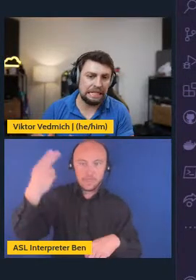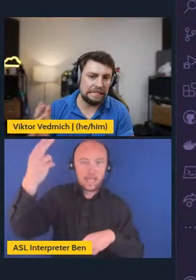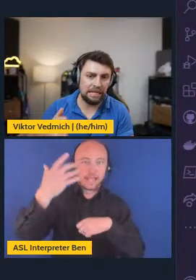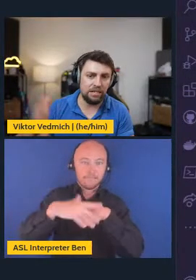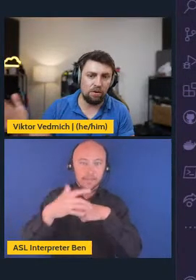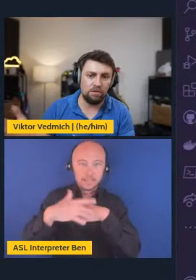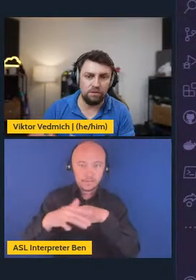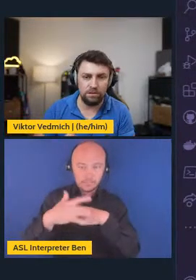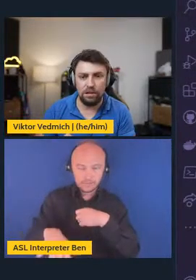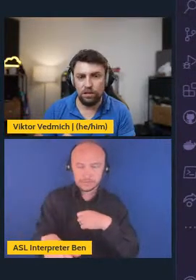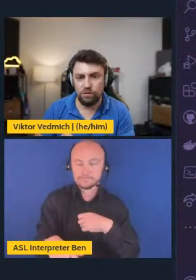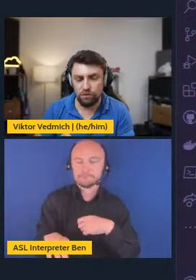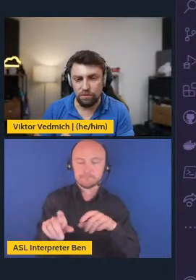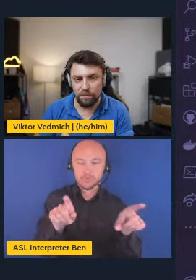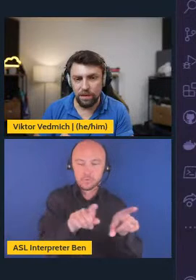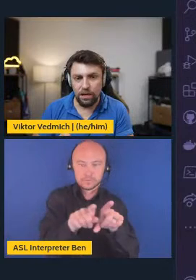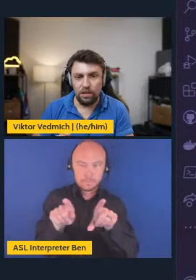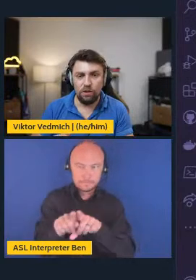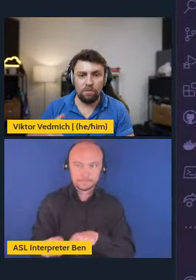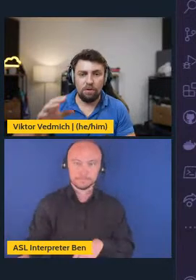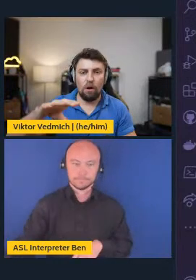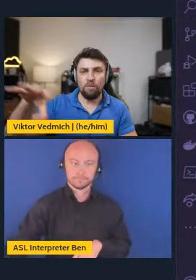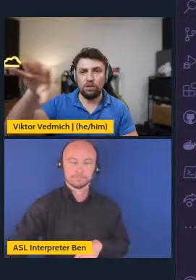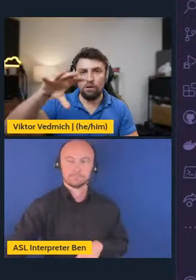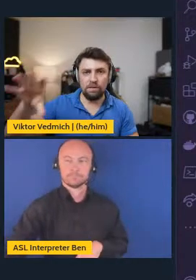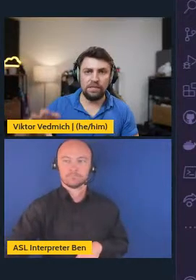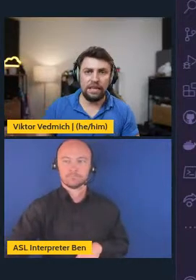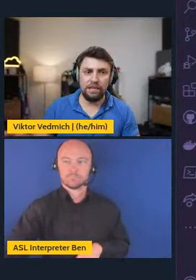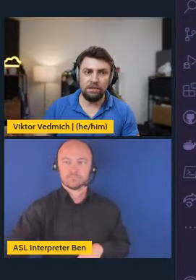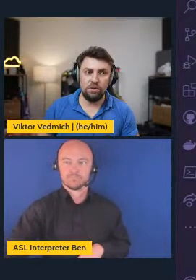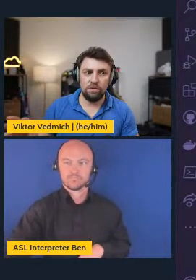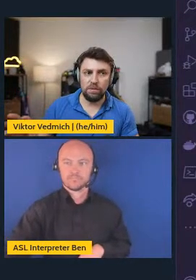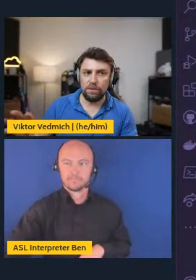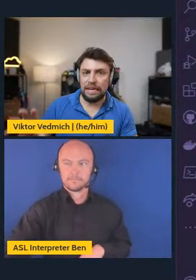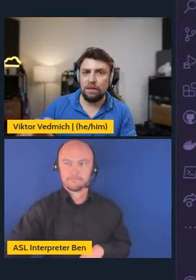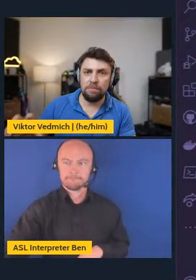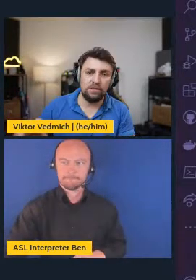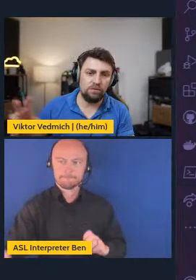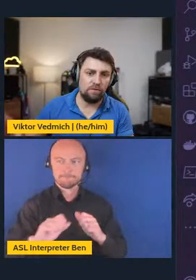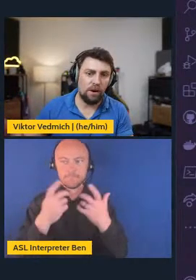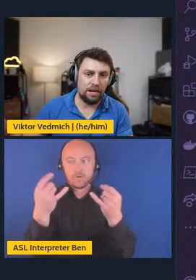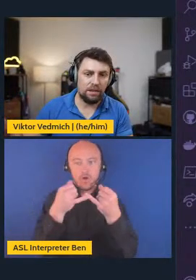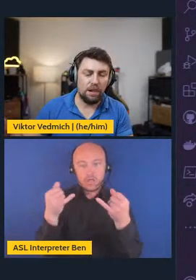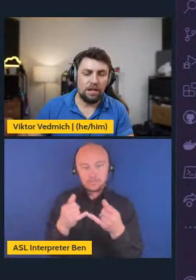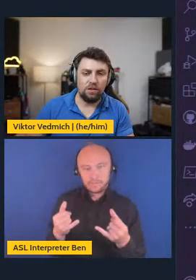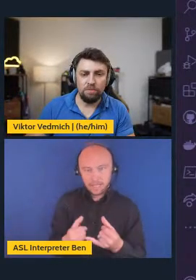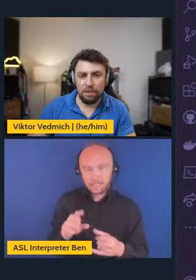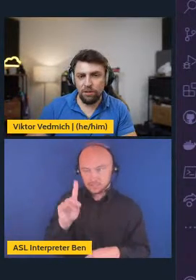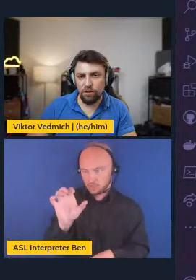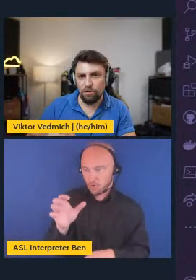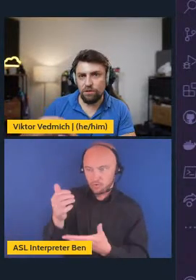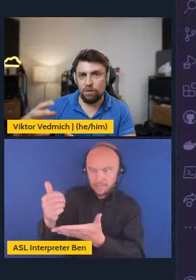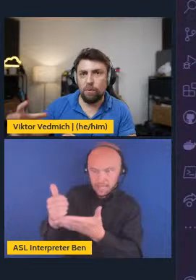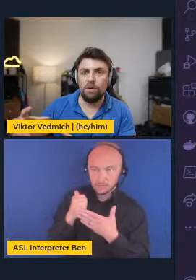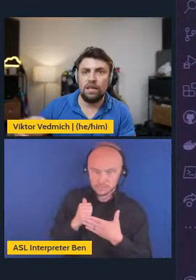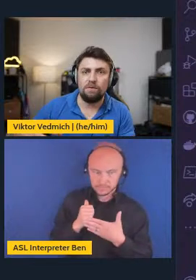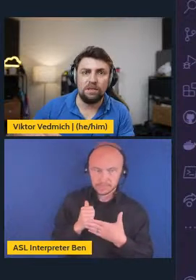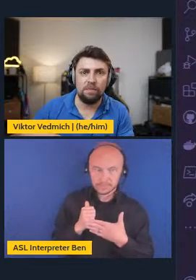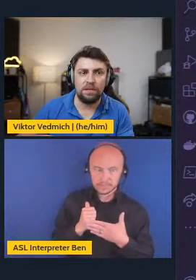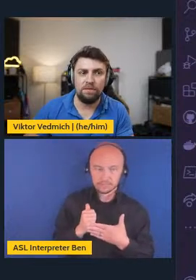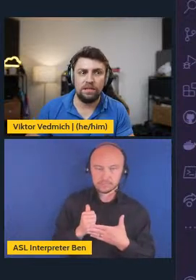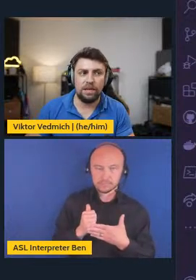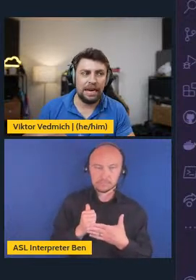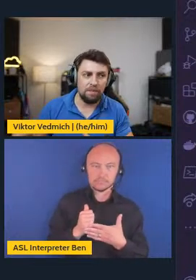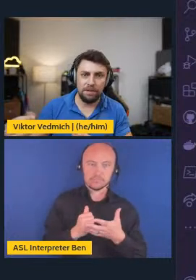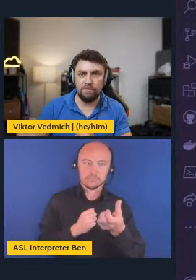and isolate also true. So almost all of these lines, Code Whisperer helped me to write. Not maybe so good support, like, for example,